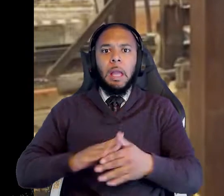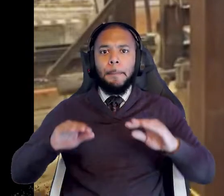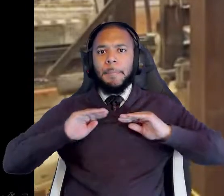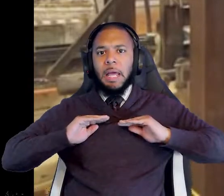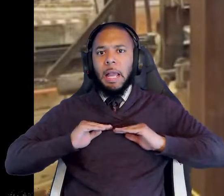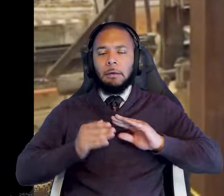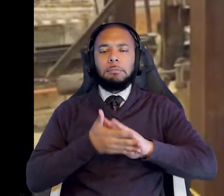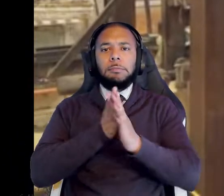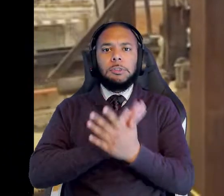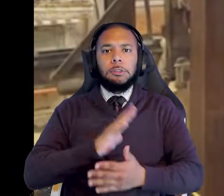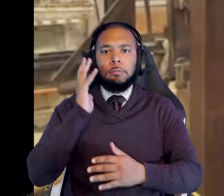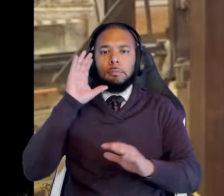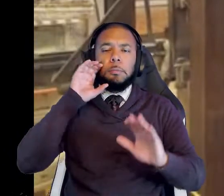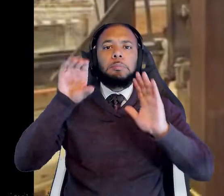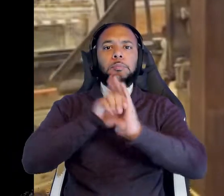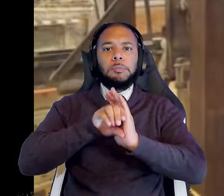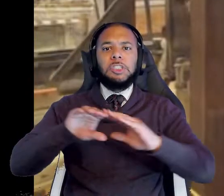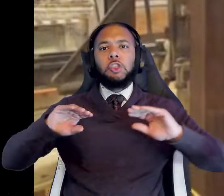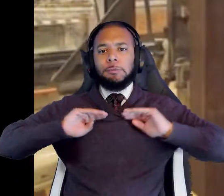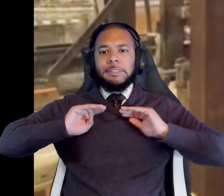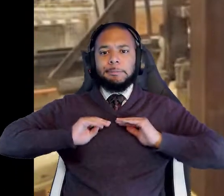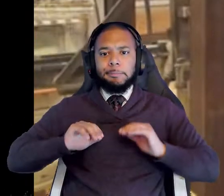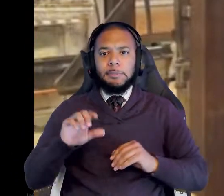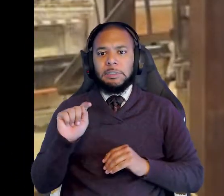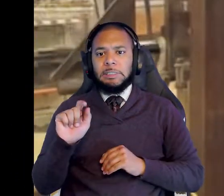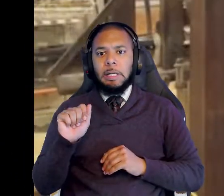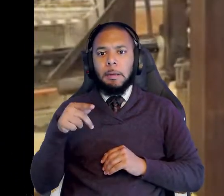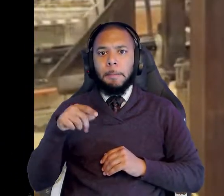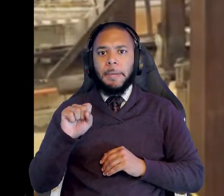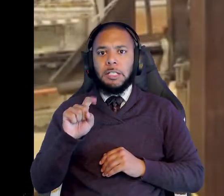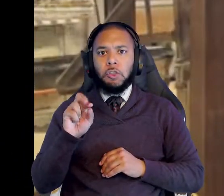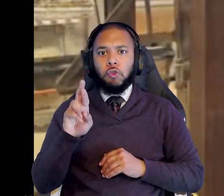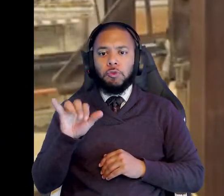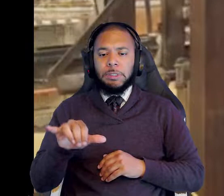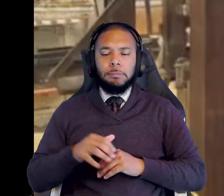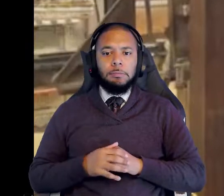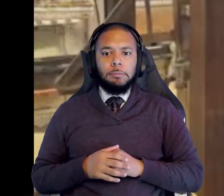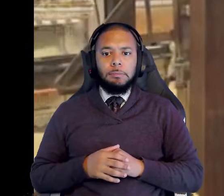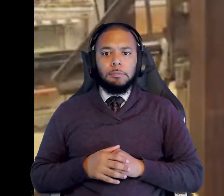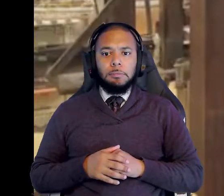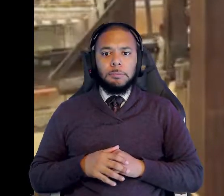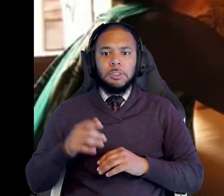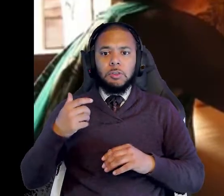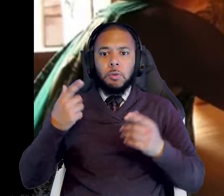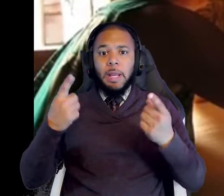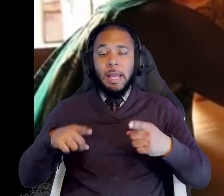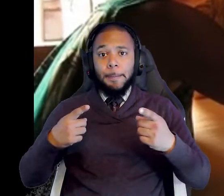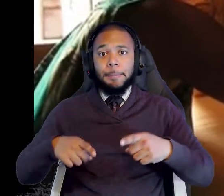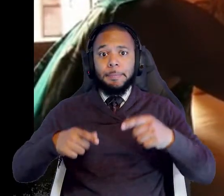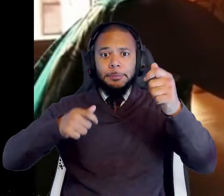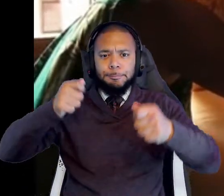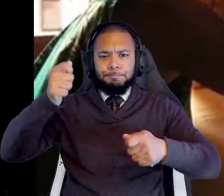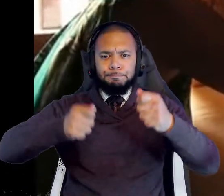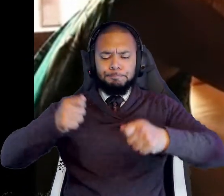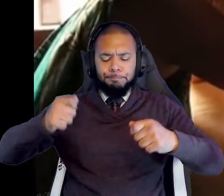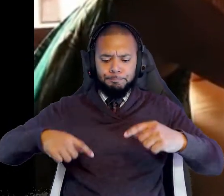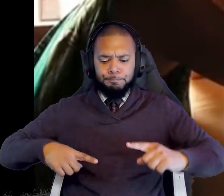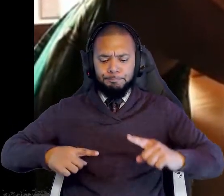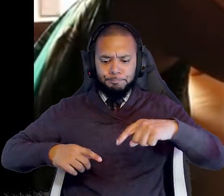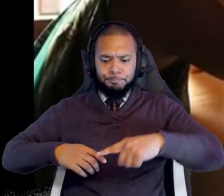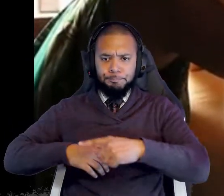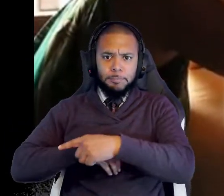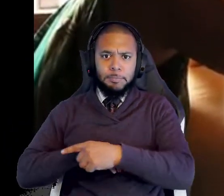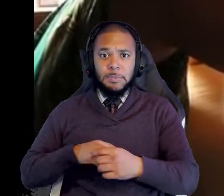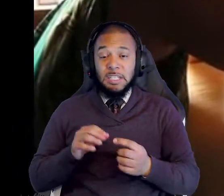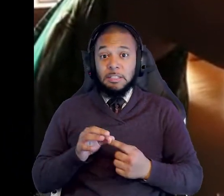of different pieces of thread, and someone moves something back and forth and the next row of thread comes down. And on a loom you have to decide, especially